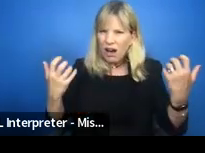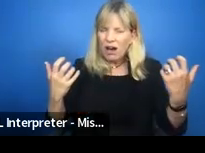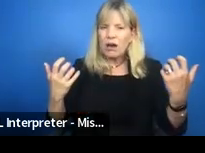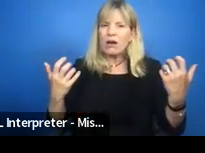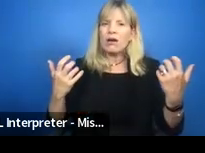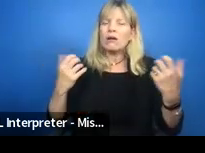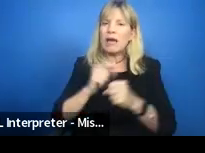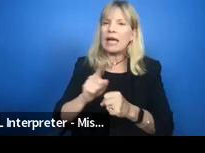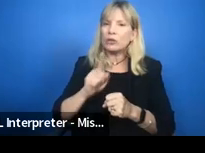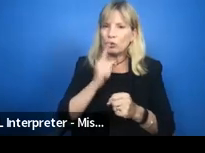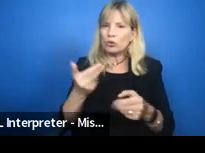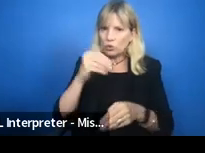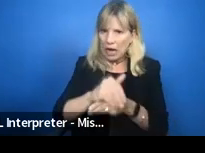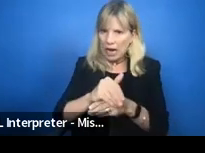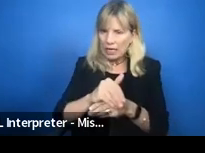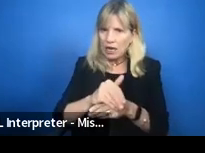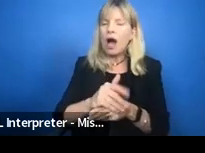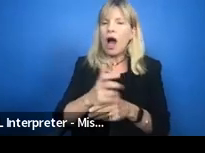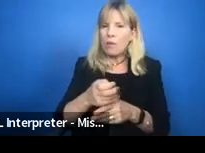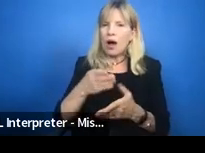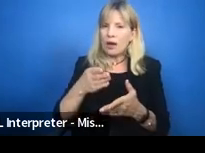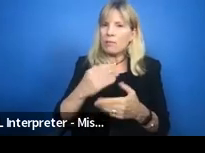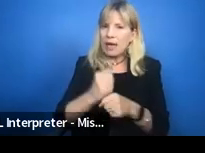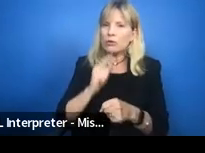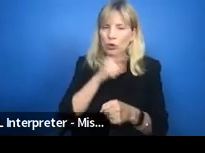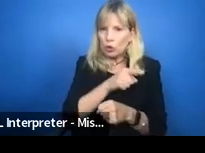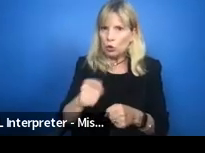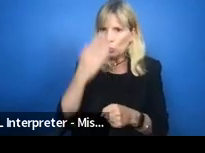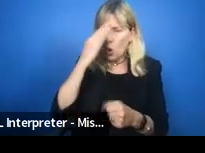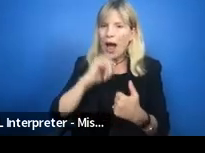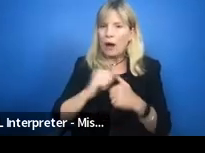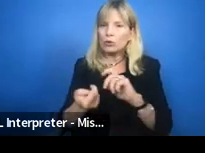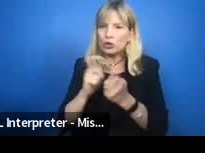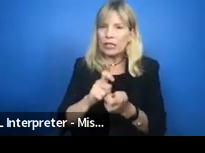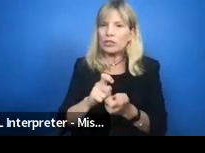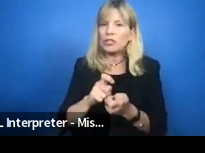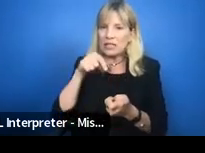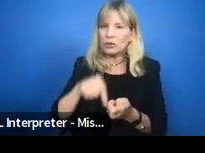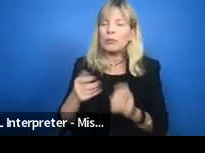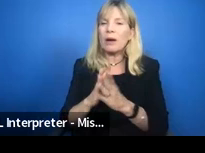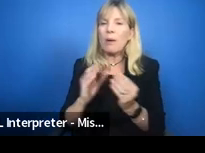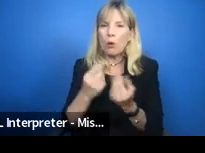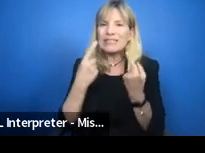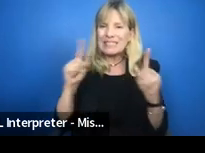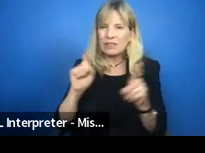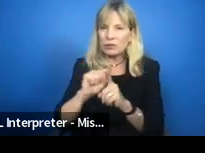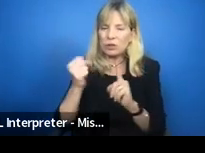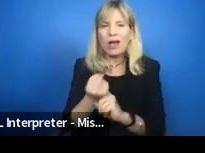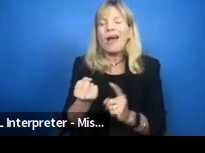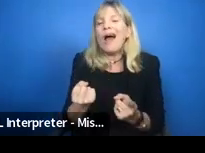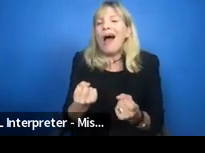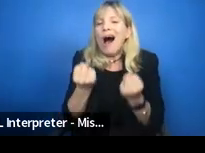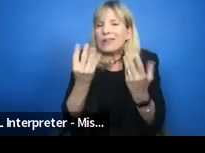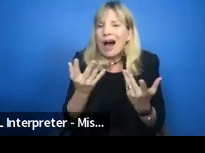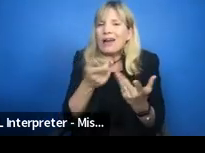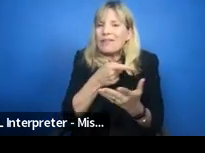sure that we end tonight on what we can all do to make this a more successful situation for everyone involved. A lot of this will probably look